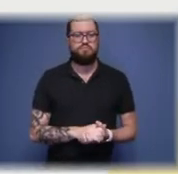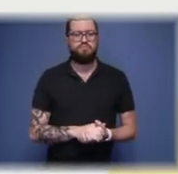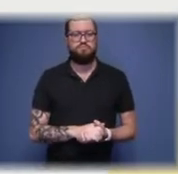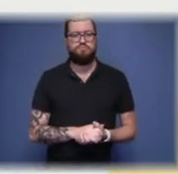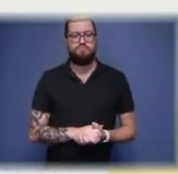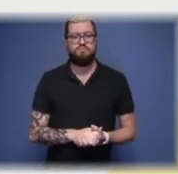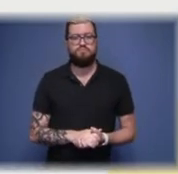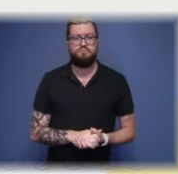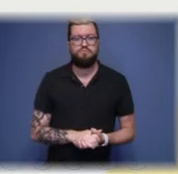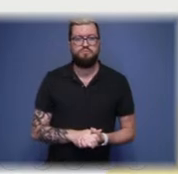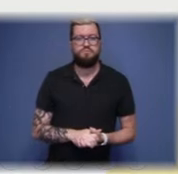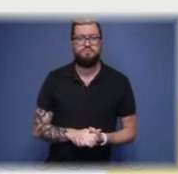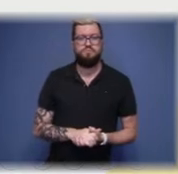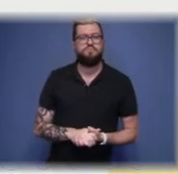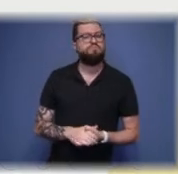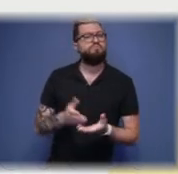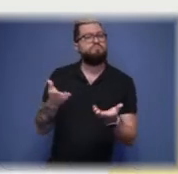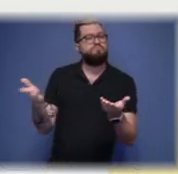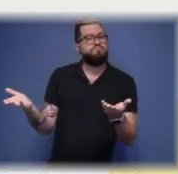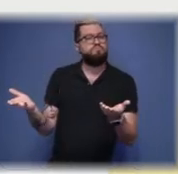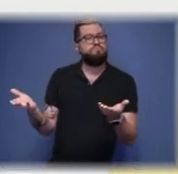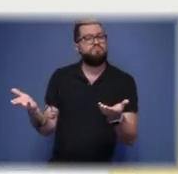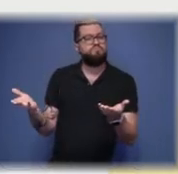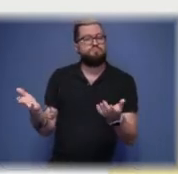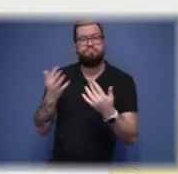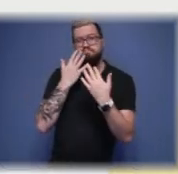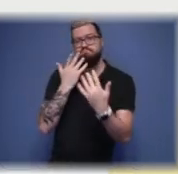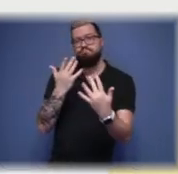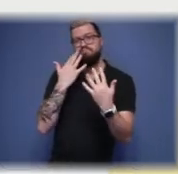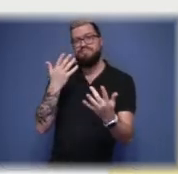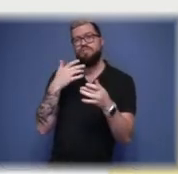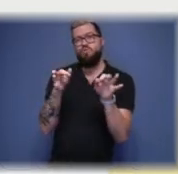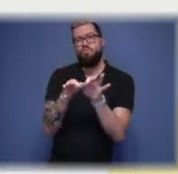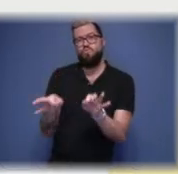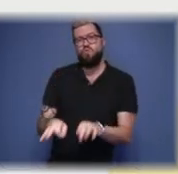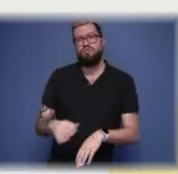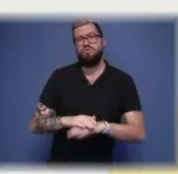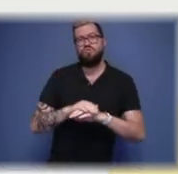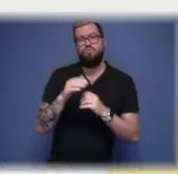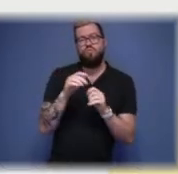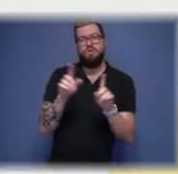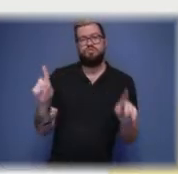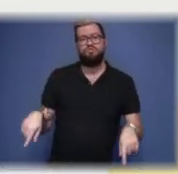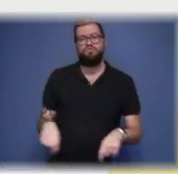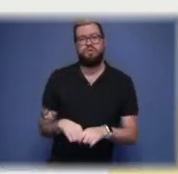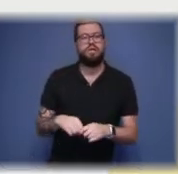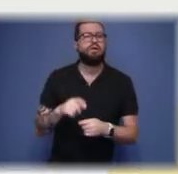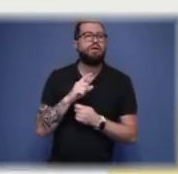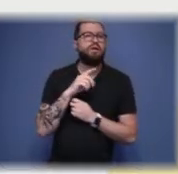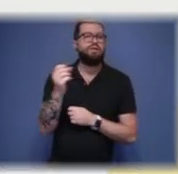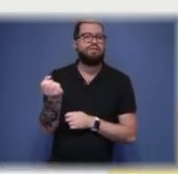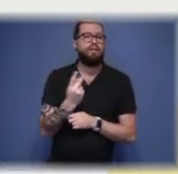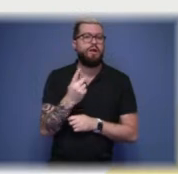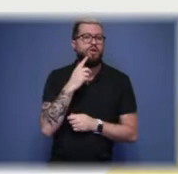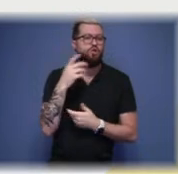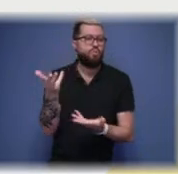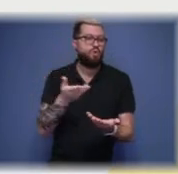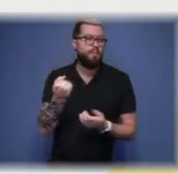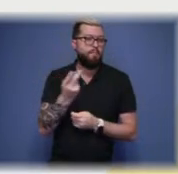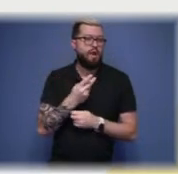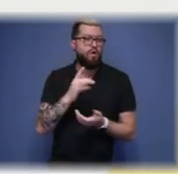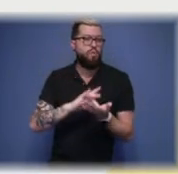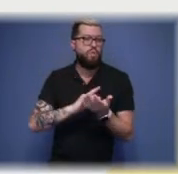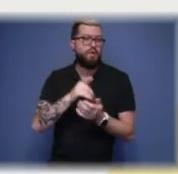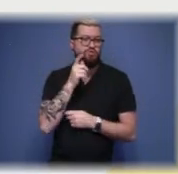At Take Back, you can bring all the meds that you no longer need